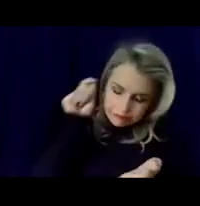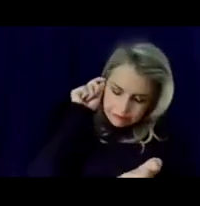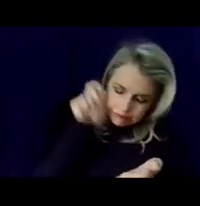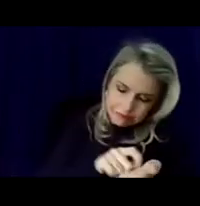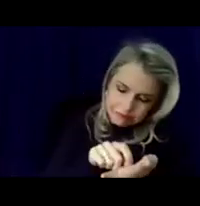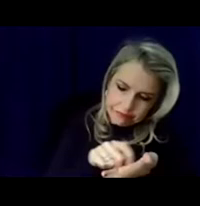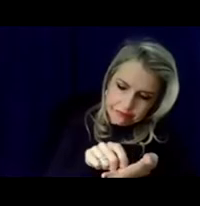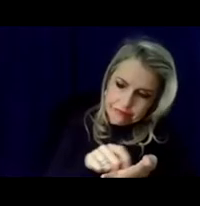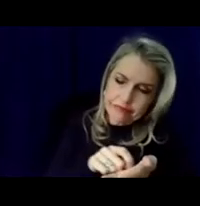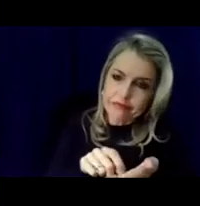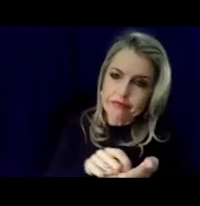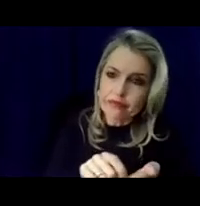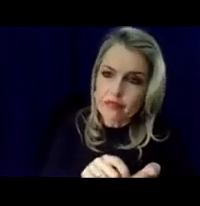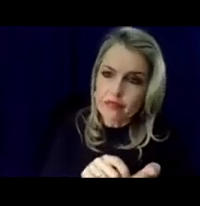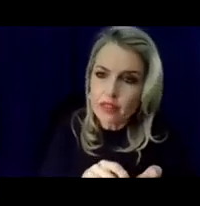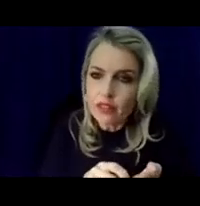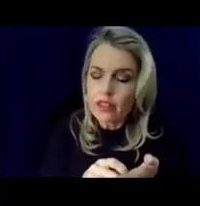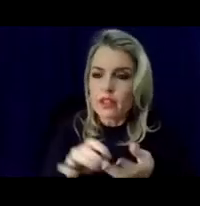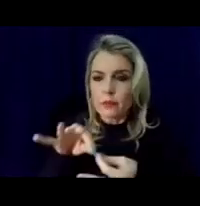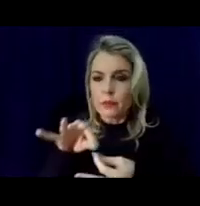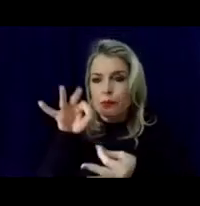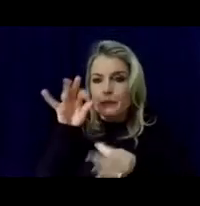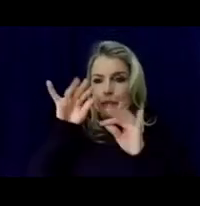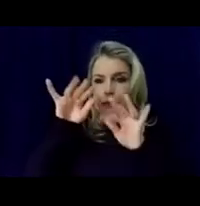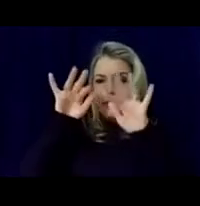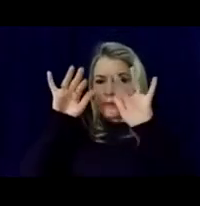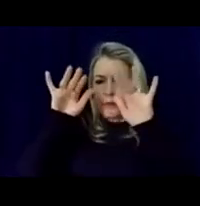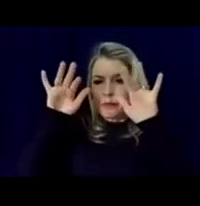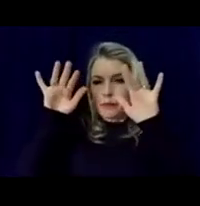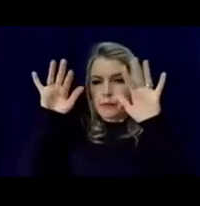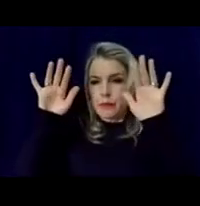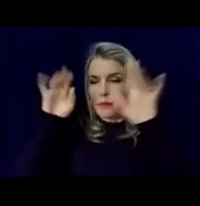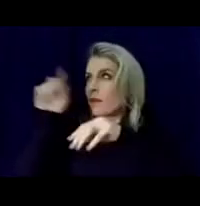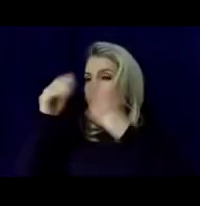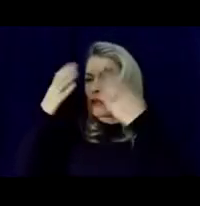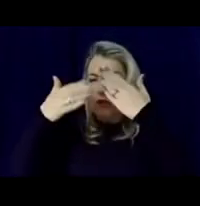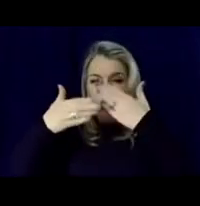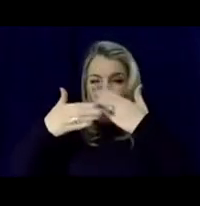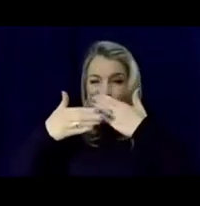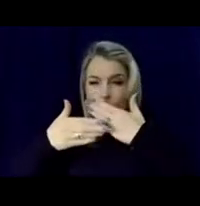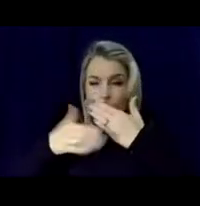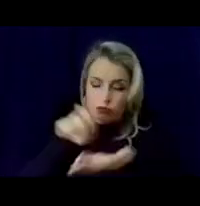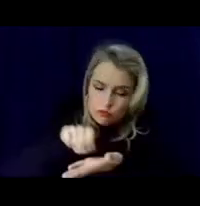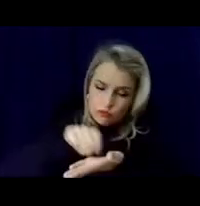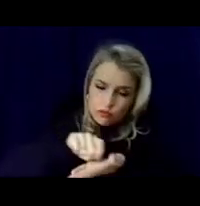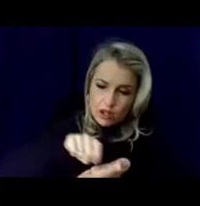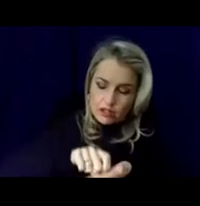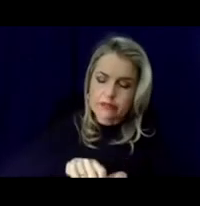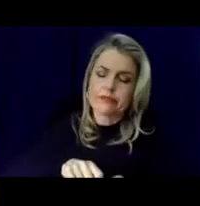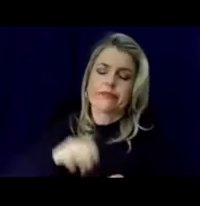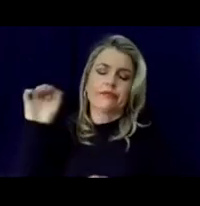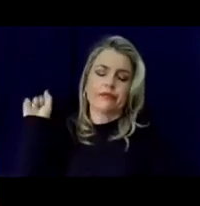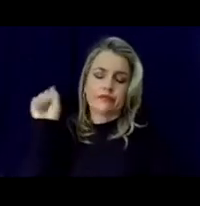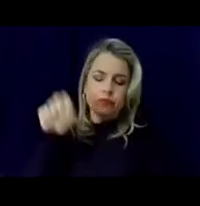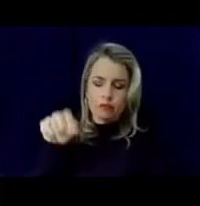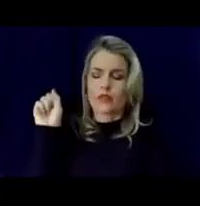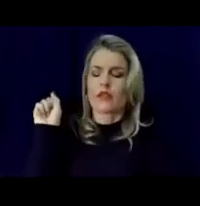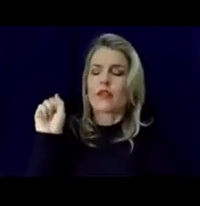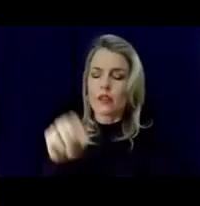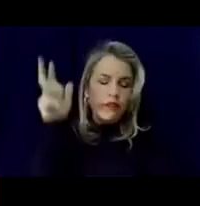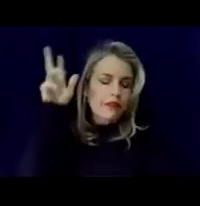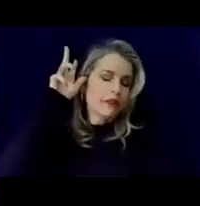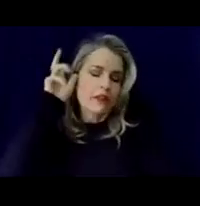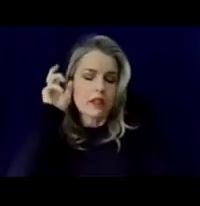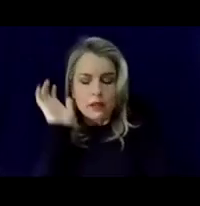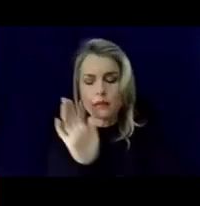in front of her, smoke cutting the light of the cramped bathroom. Fully flied up again, she nods to the beat, headphones on. She takes a